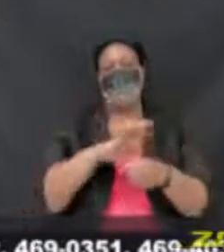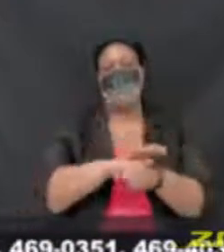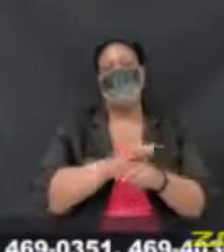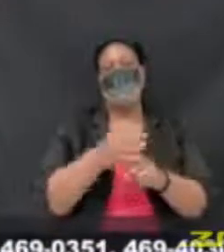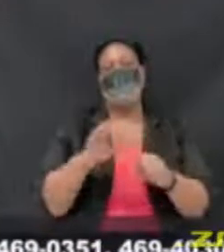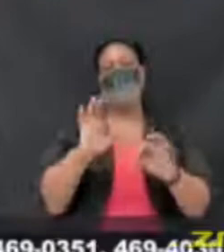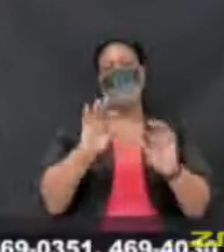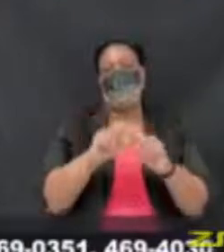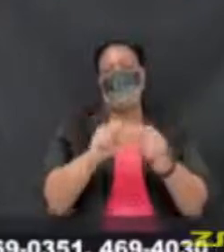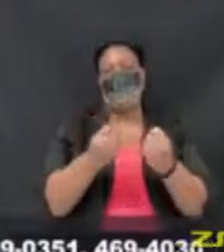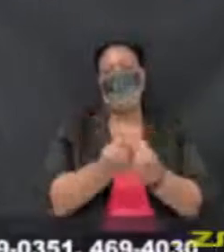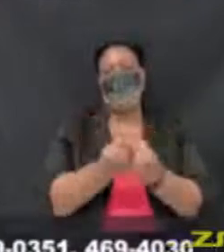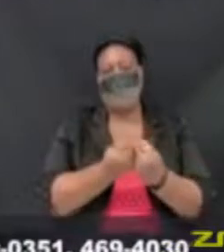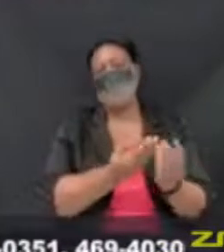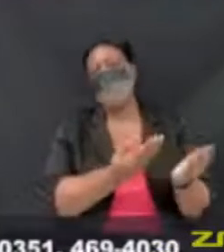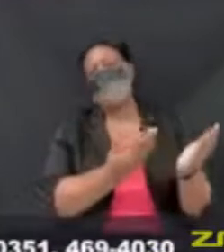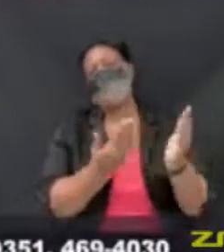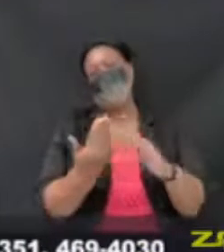presentation.